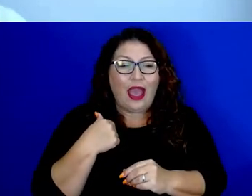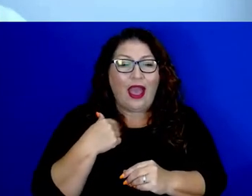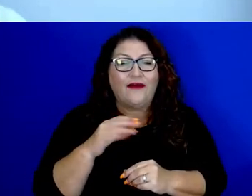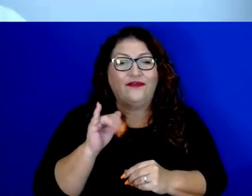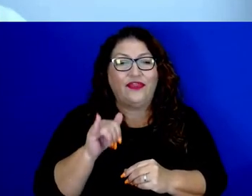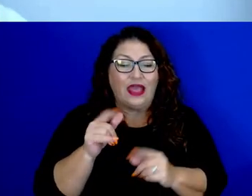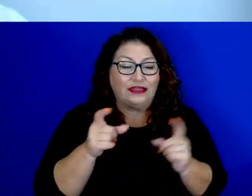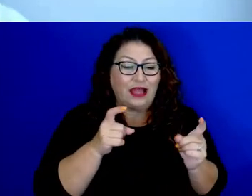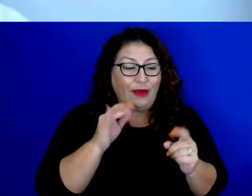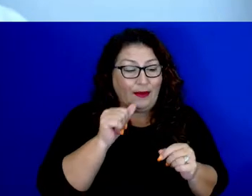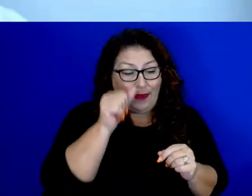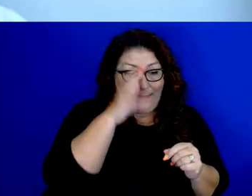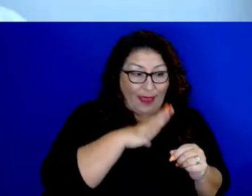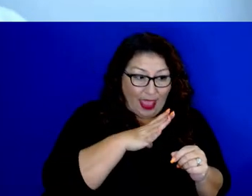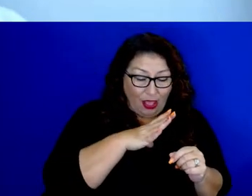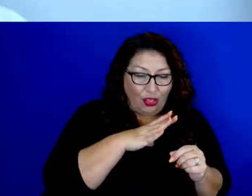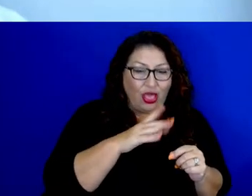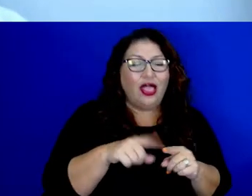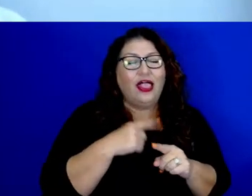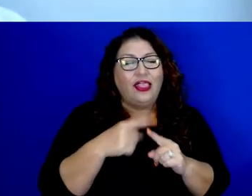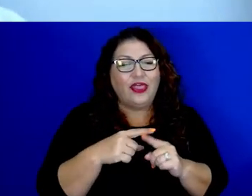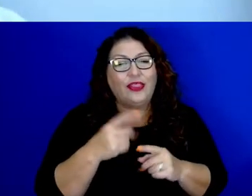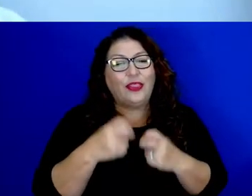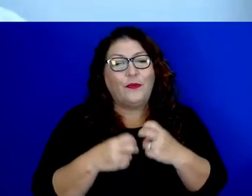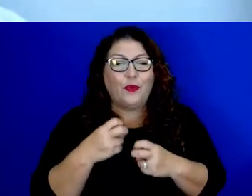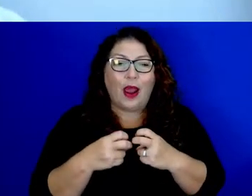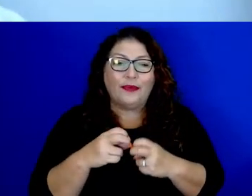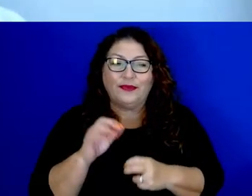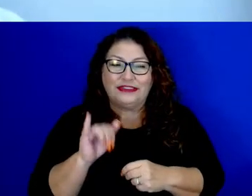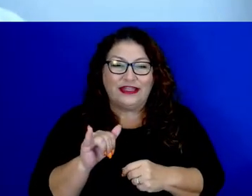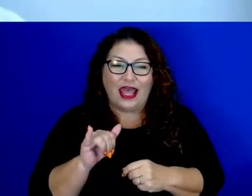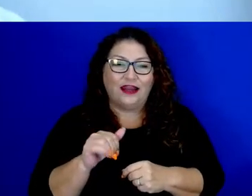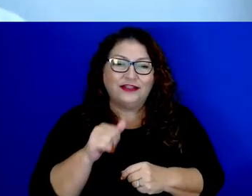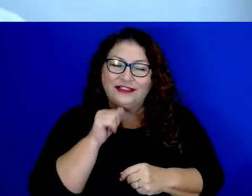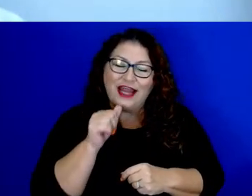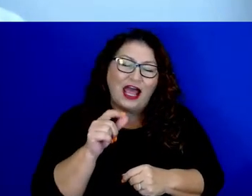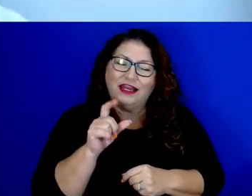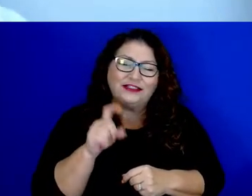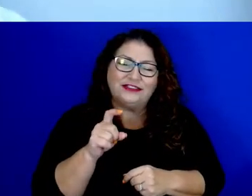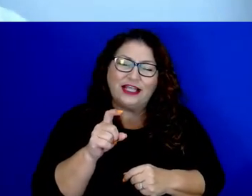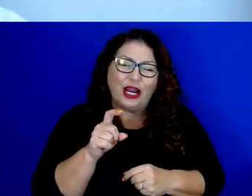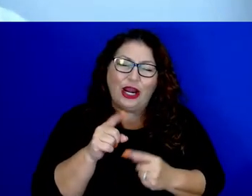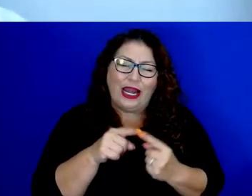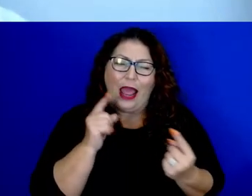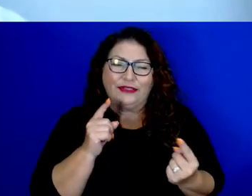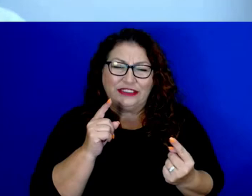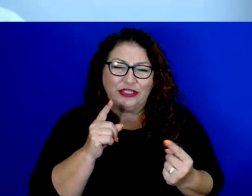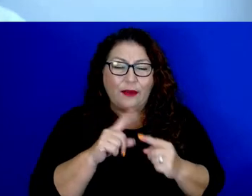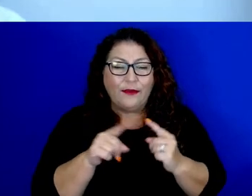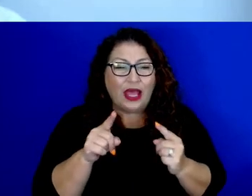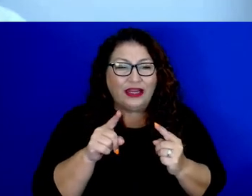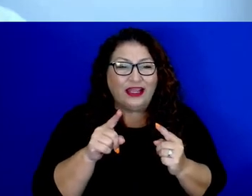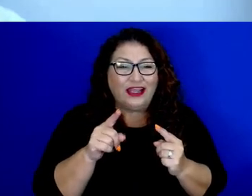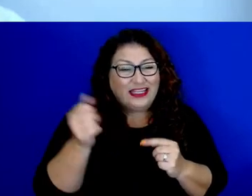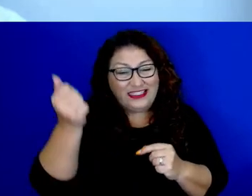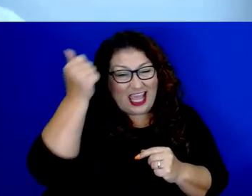then the problem is that it's not necessarily an opposition, but it's ignorance to a very large extent. So you